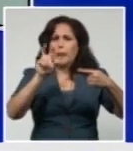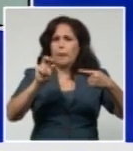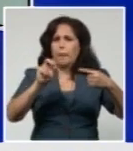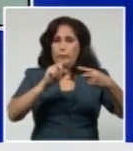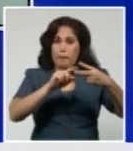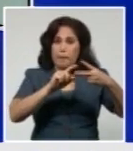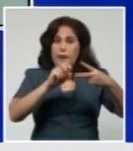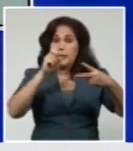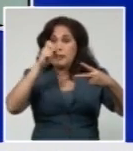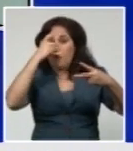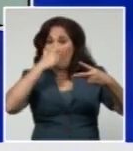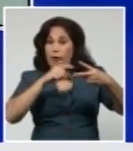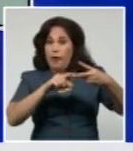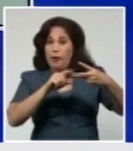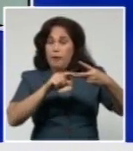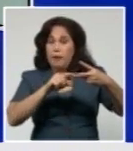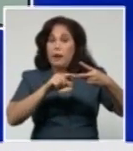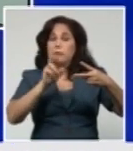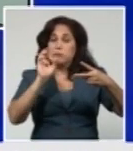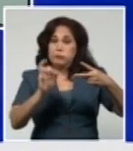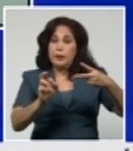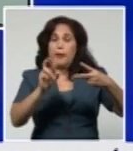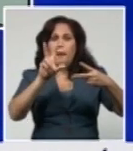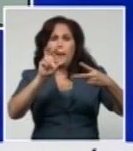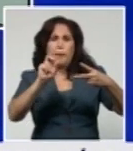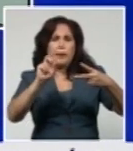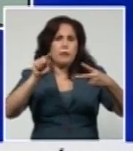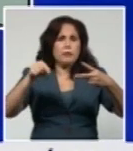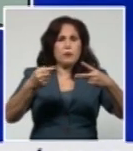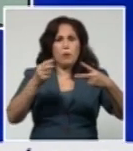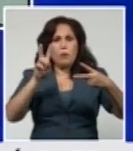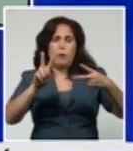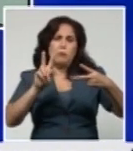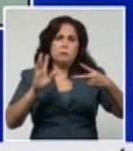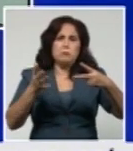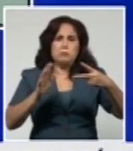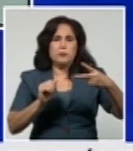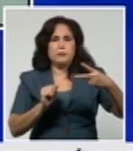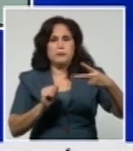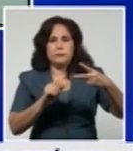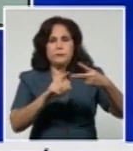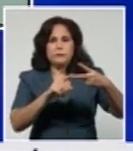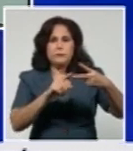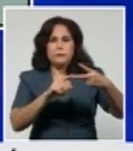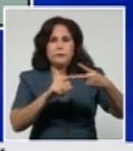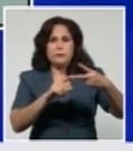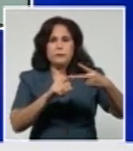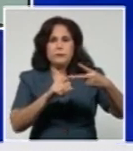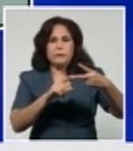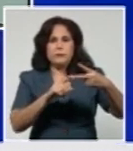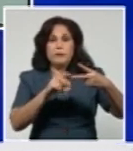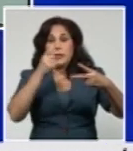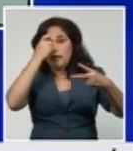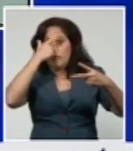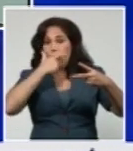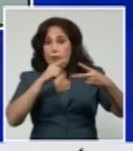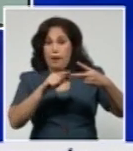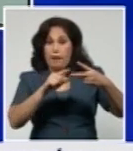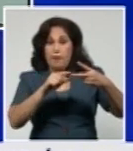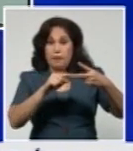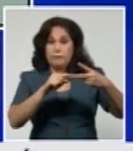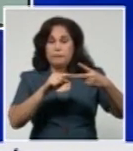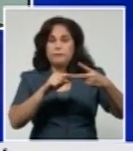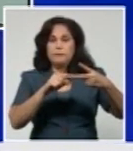new cases of the virus have been reported in the provinces of Camagüey, Holguín,